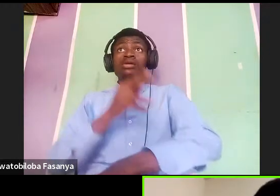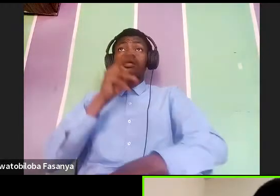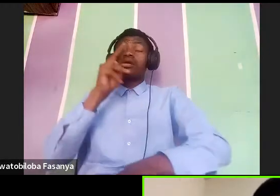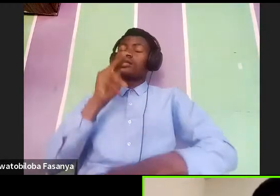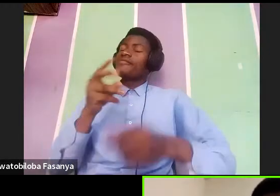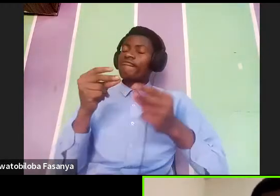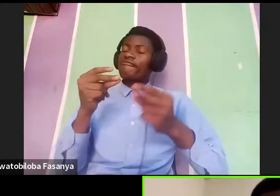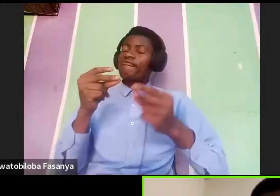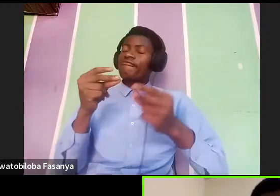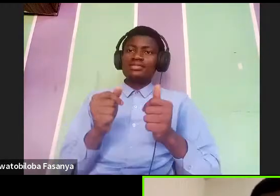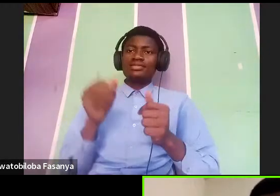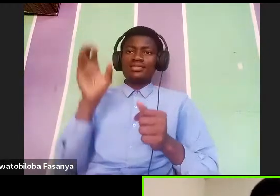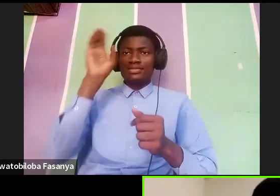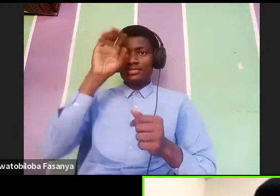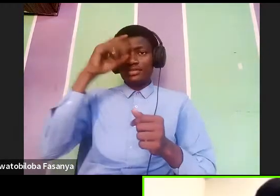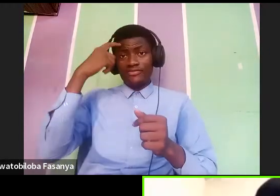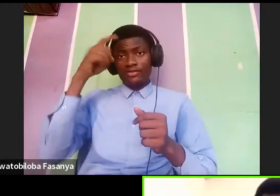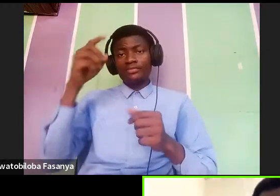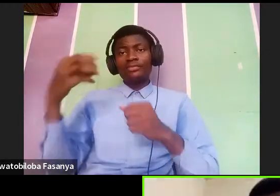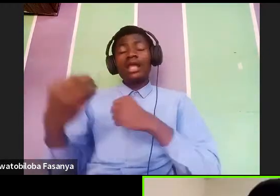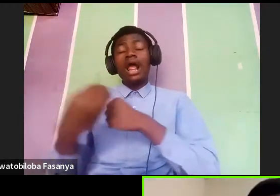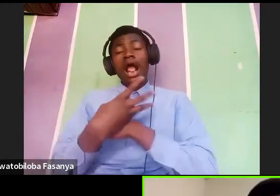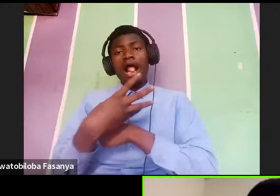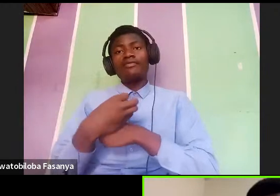possibly rule of antibiotics.